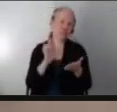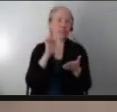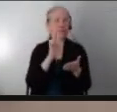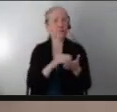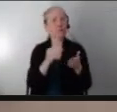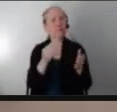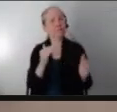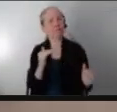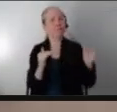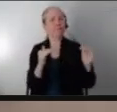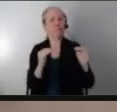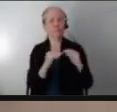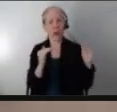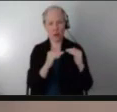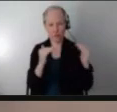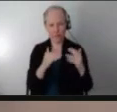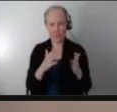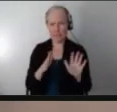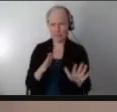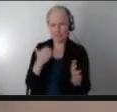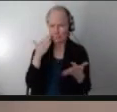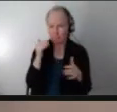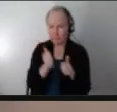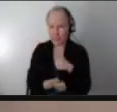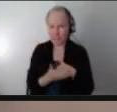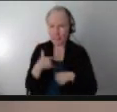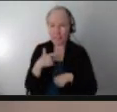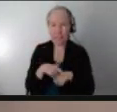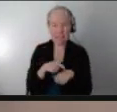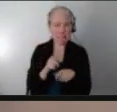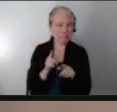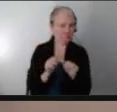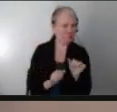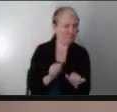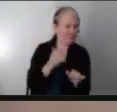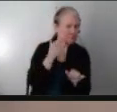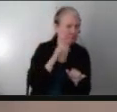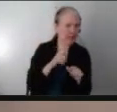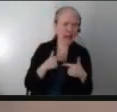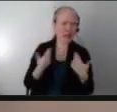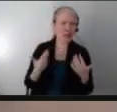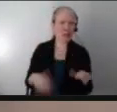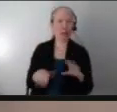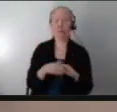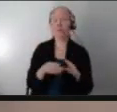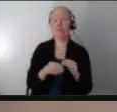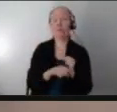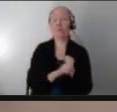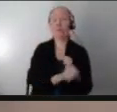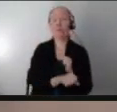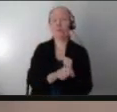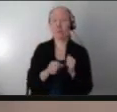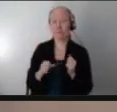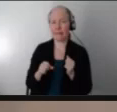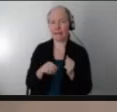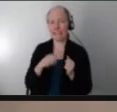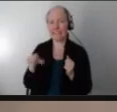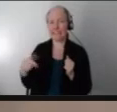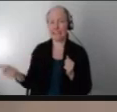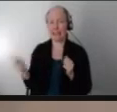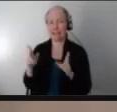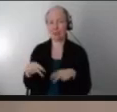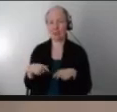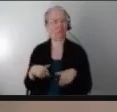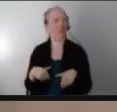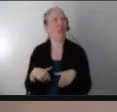I don't know if I'm over my time, so I don't want to extend into the next person. I do have some other thoughts that I do